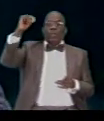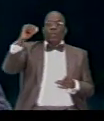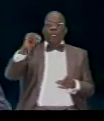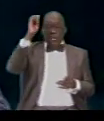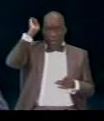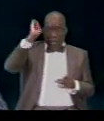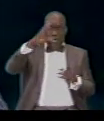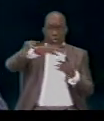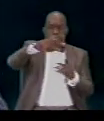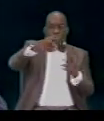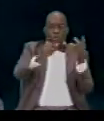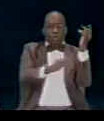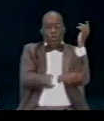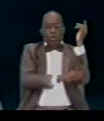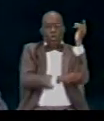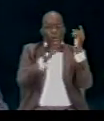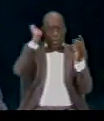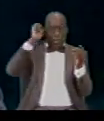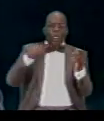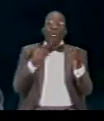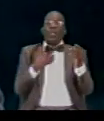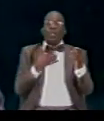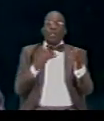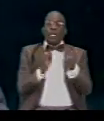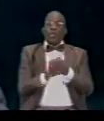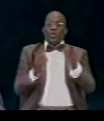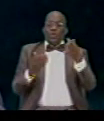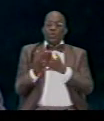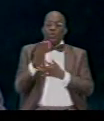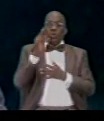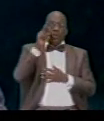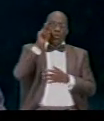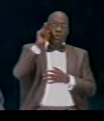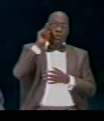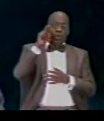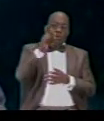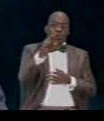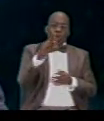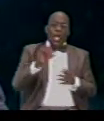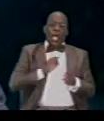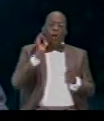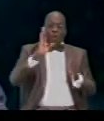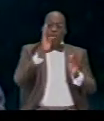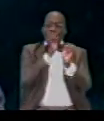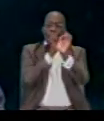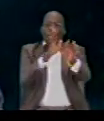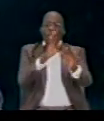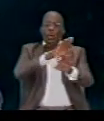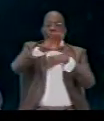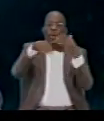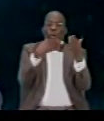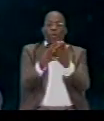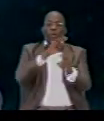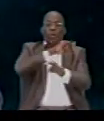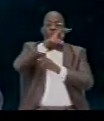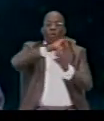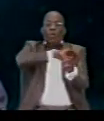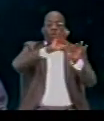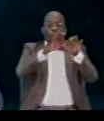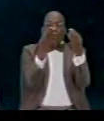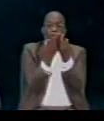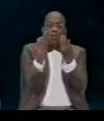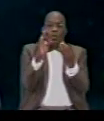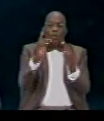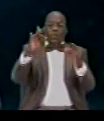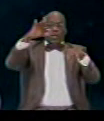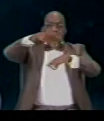him, through you I will bless all the families of the world, all the nations of the world. It pleased God to pick our Father in the Lord, the